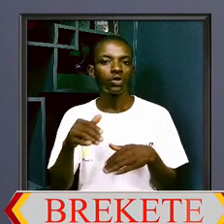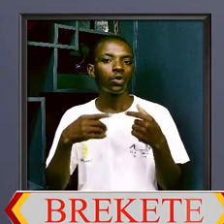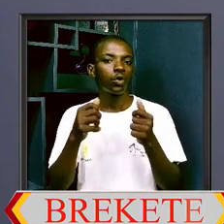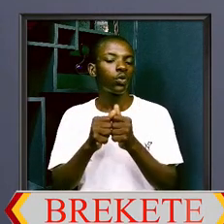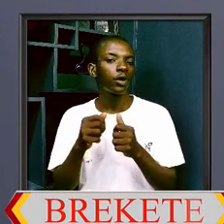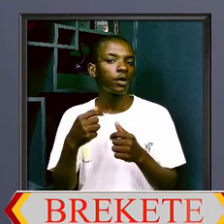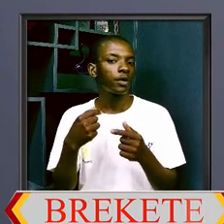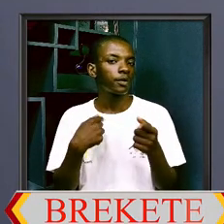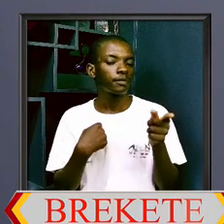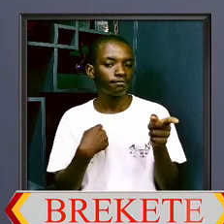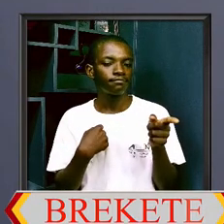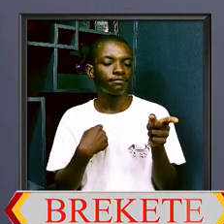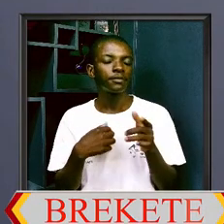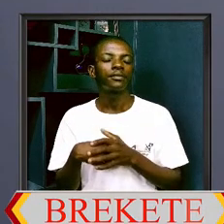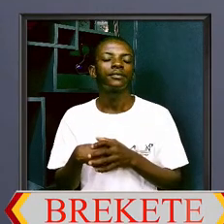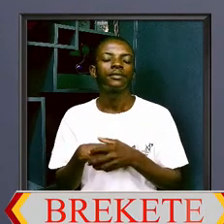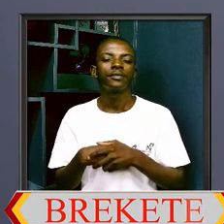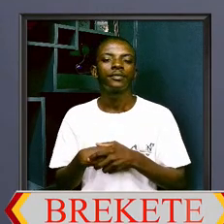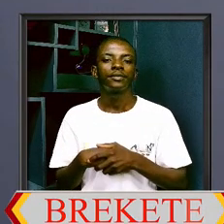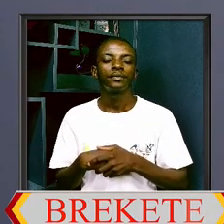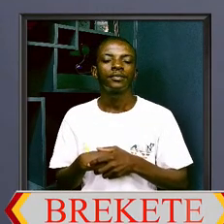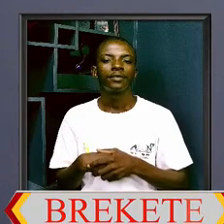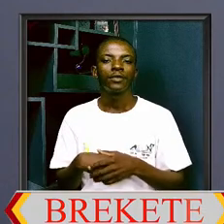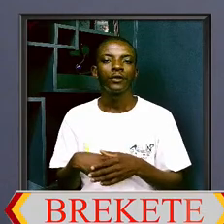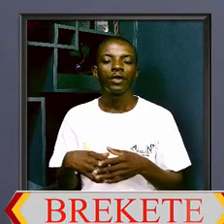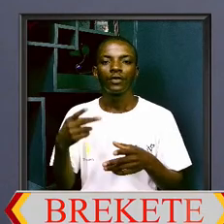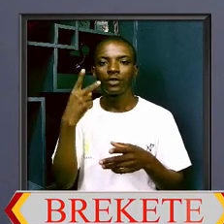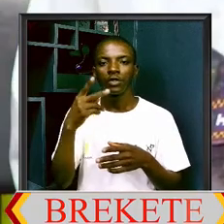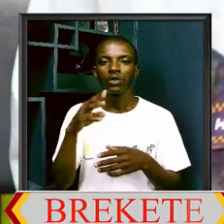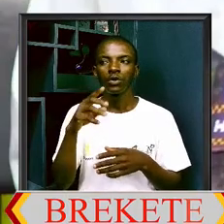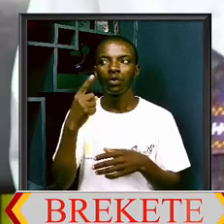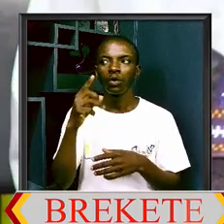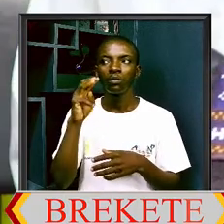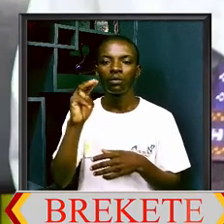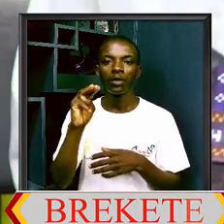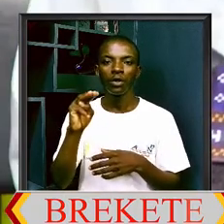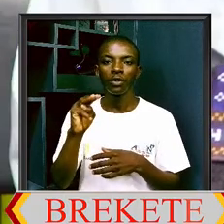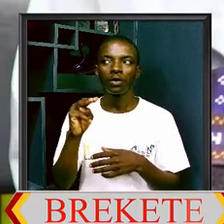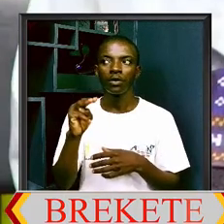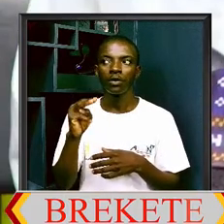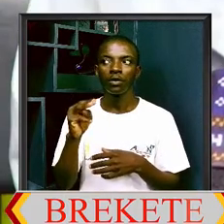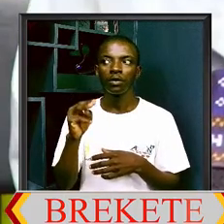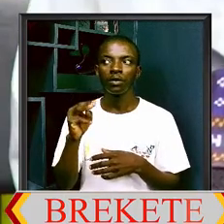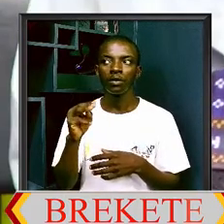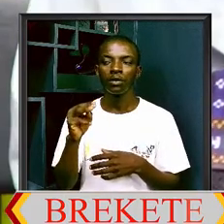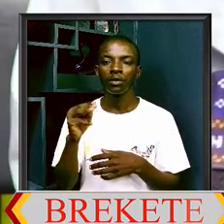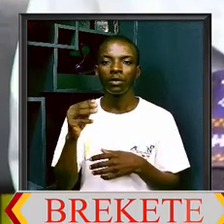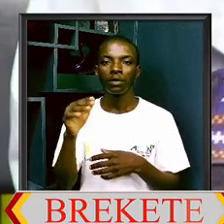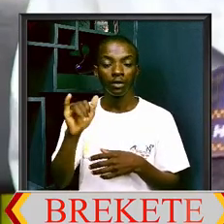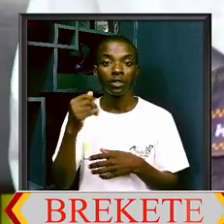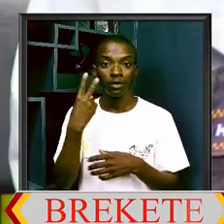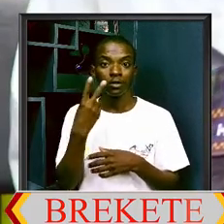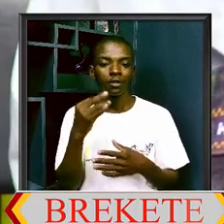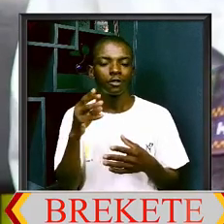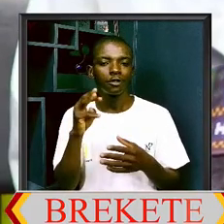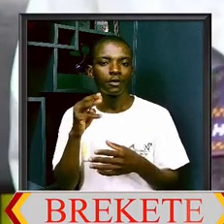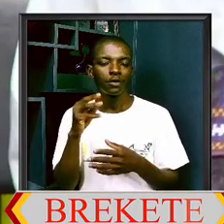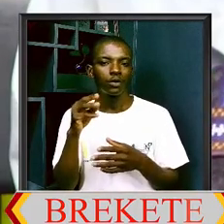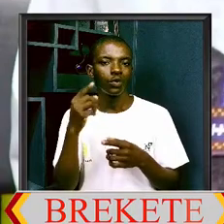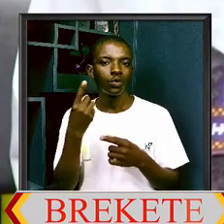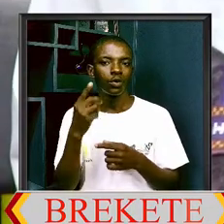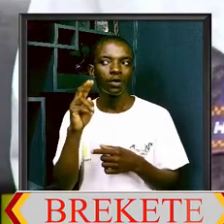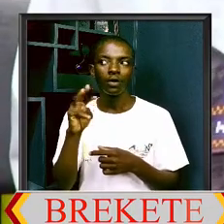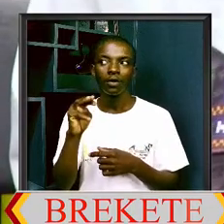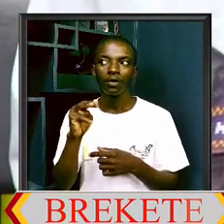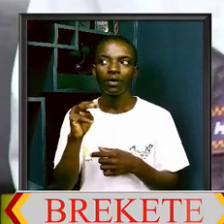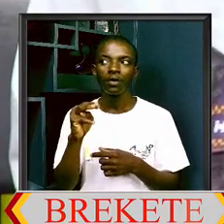along thank you sir you hear me yes sir you don't see the 1 million n i Dash you yes my ordinary arm you see him I see him